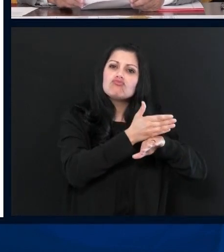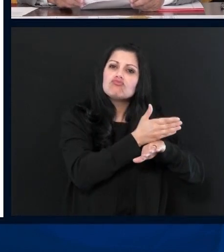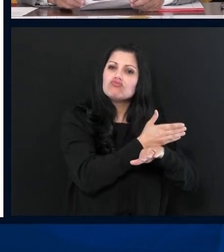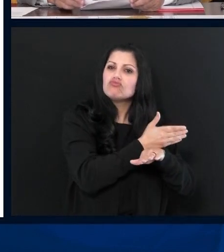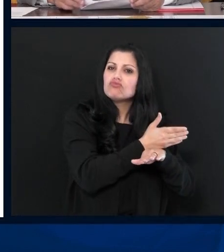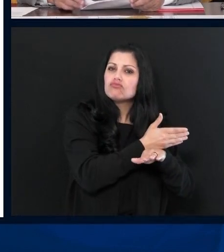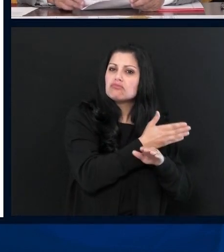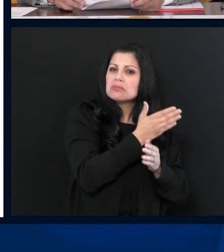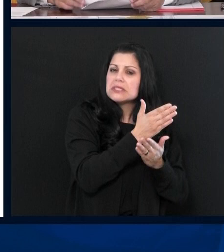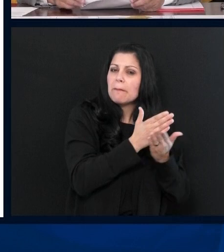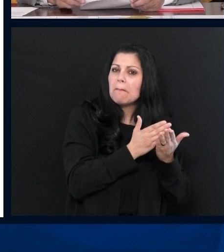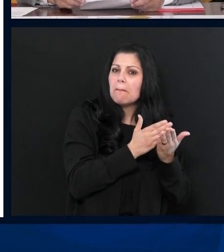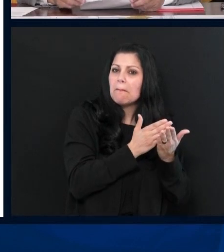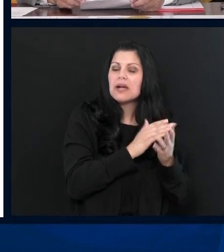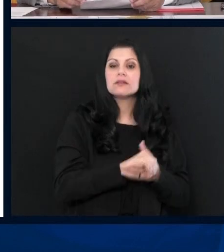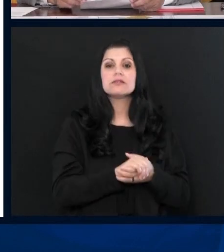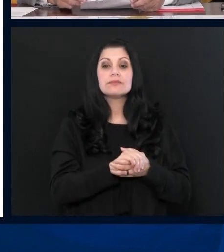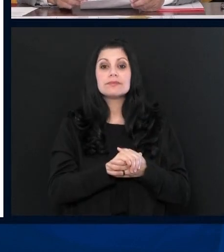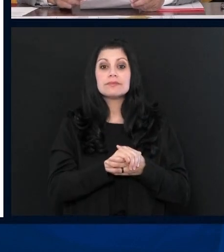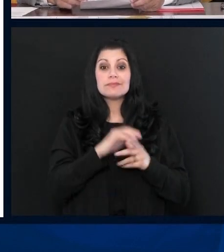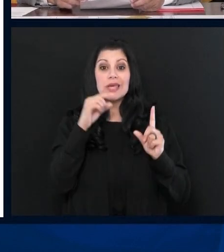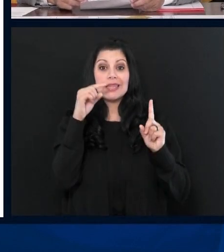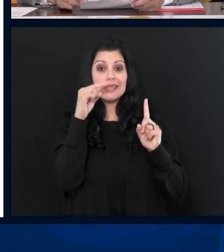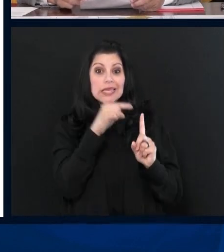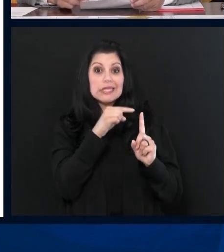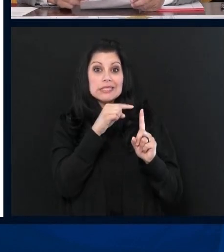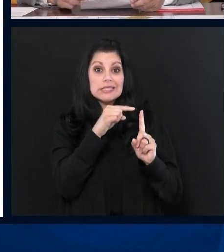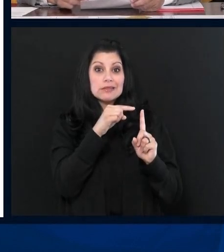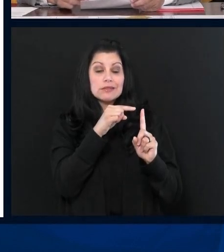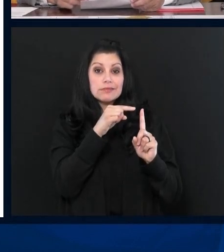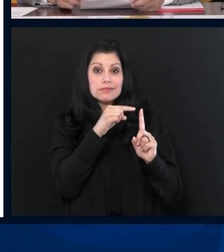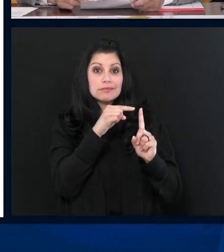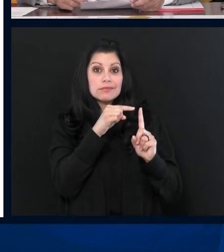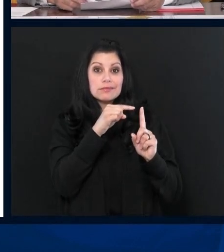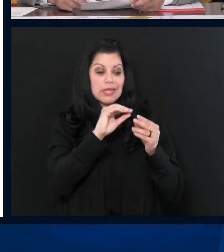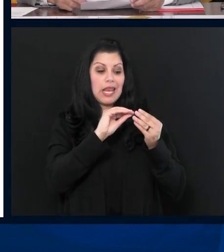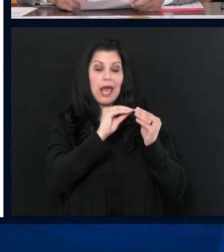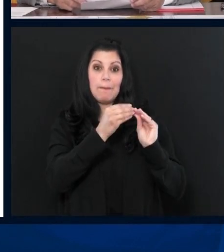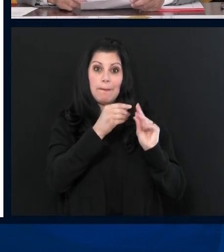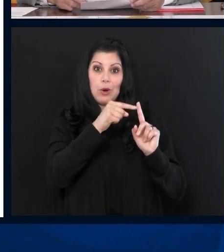sure. But this is an amazing improvement,